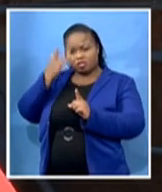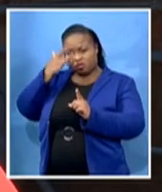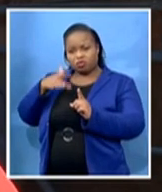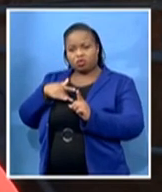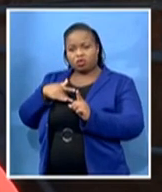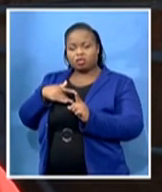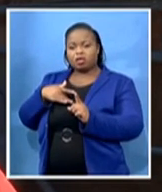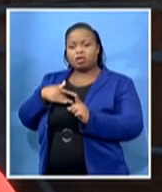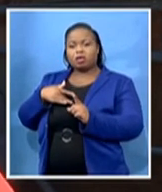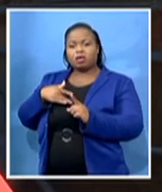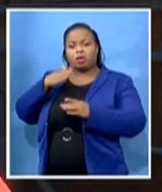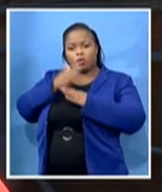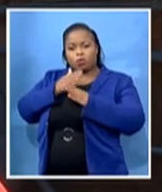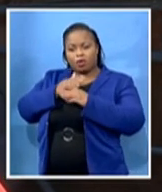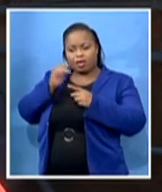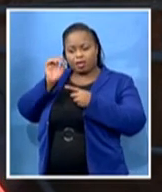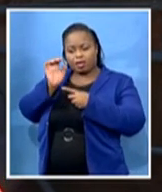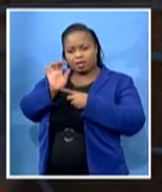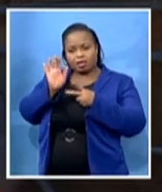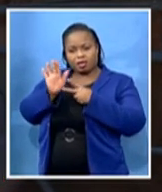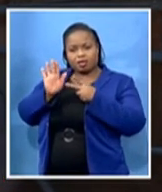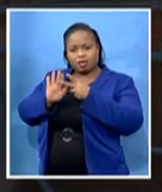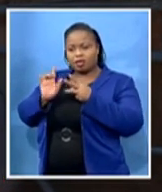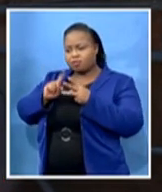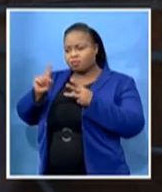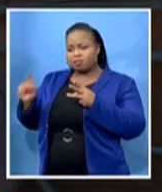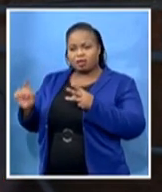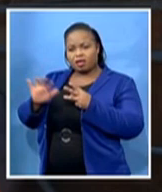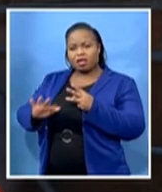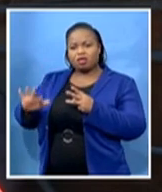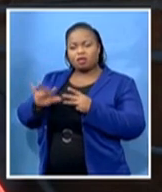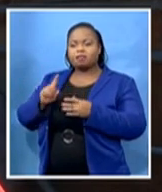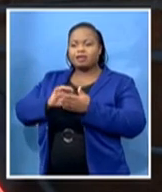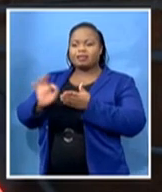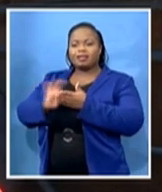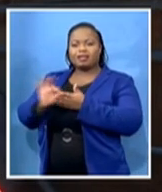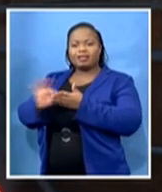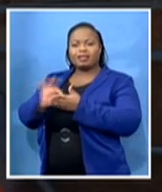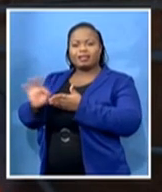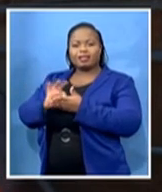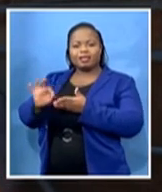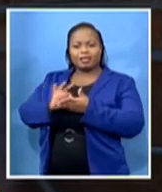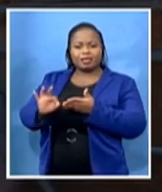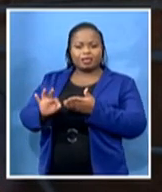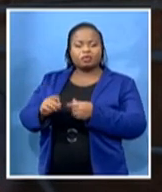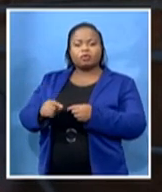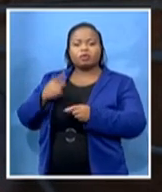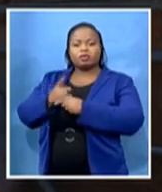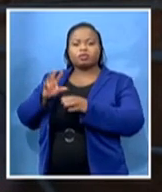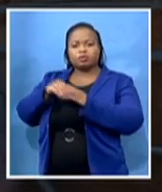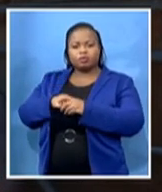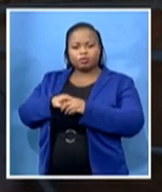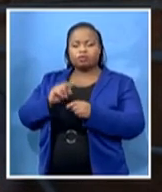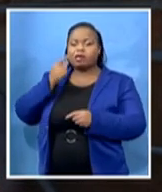have to follow the processes of decontamination to the latter, which includes, screening, testing in the workers, and those that are